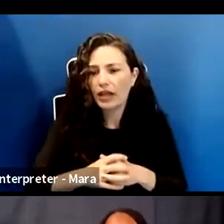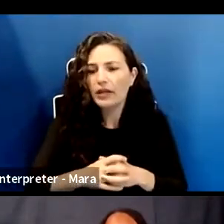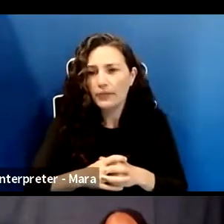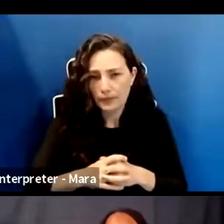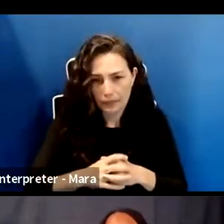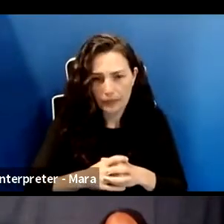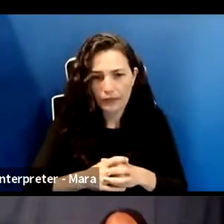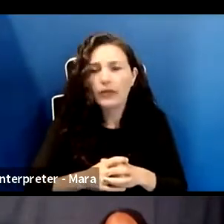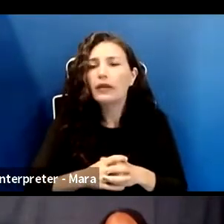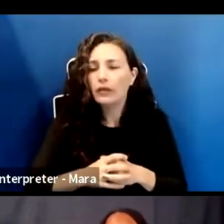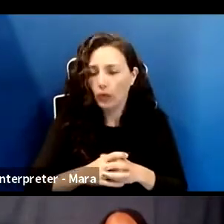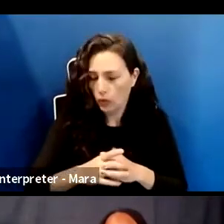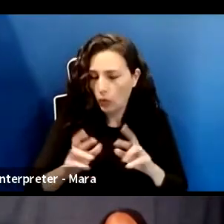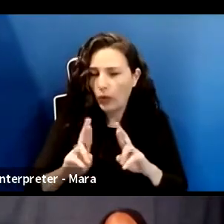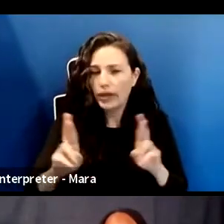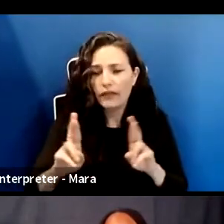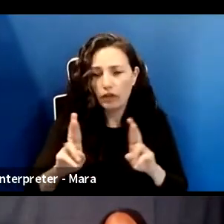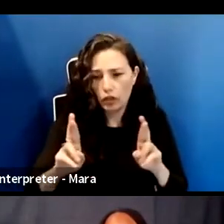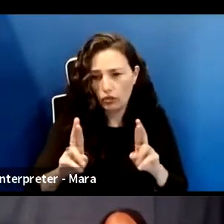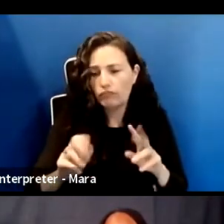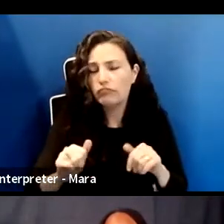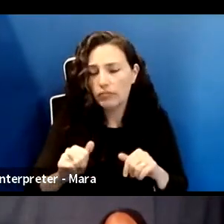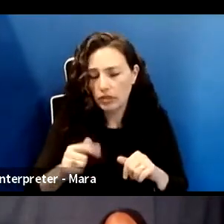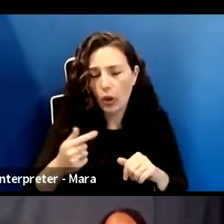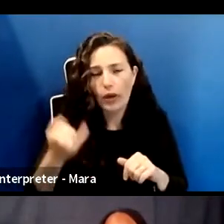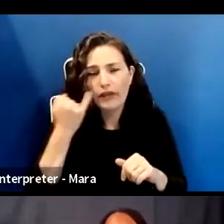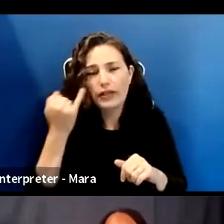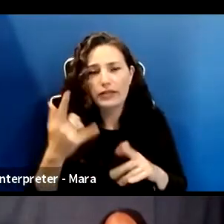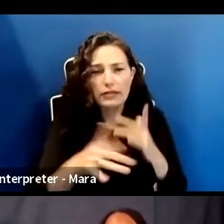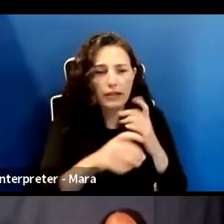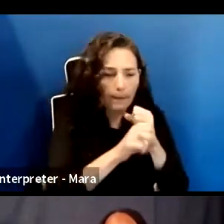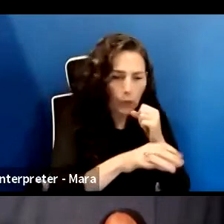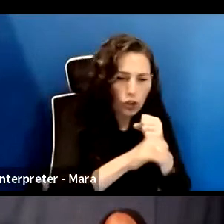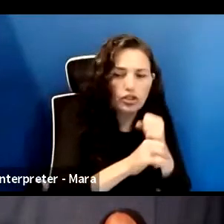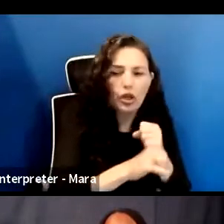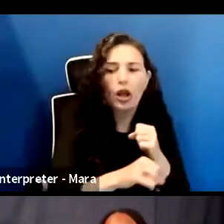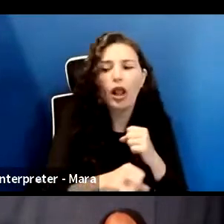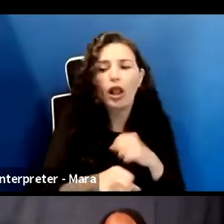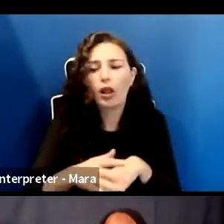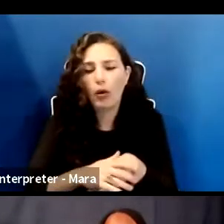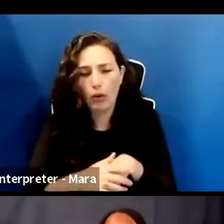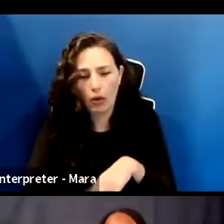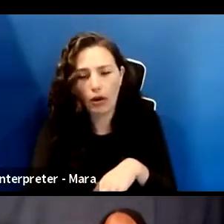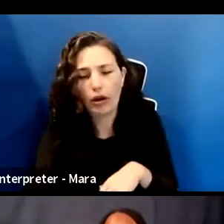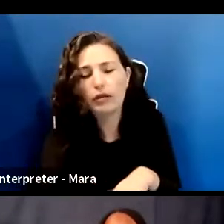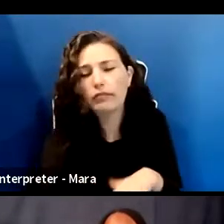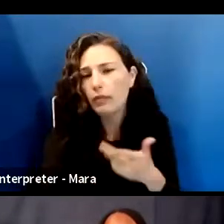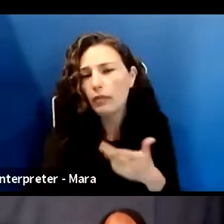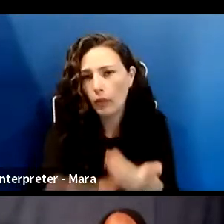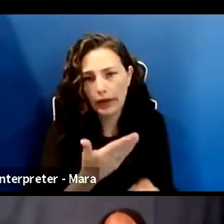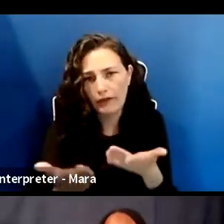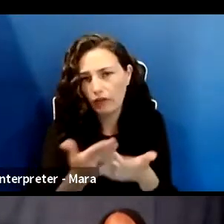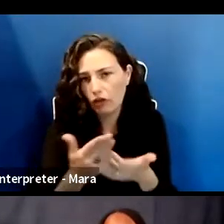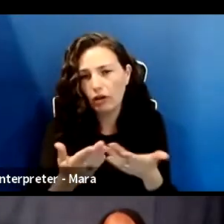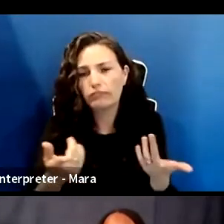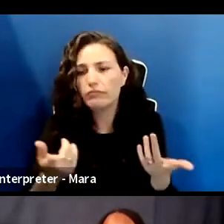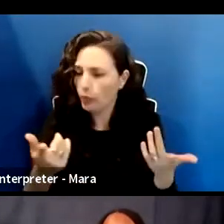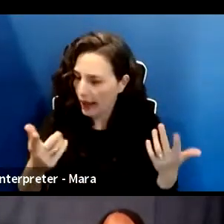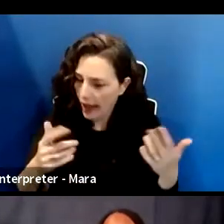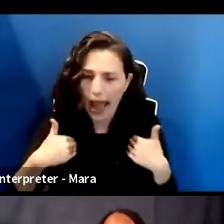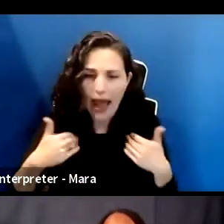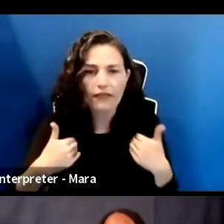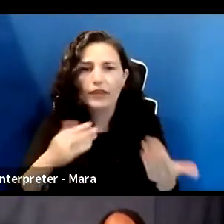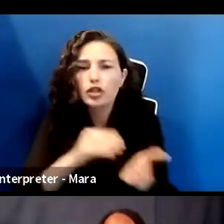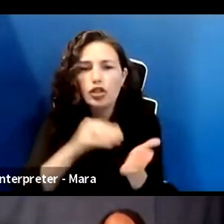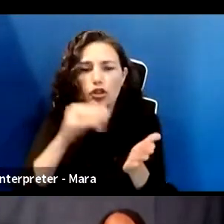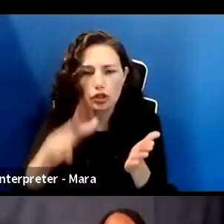it's about a commercial product. We even in our entertainment contracts in the commercials department have a student film agreement. And yes, you will